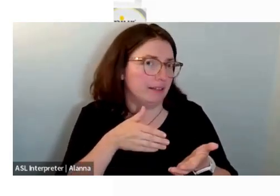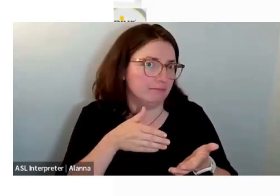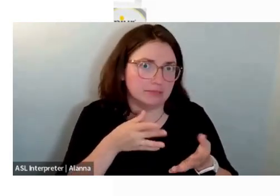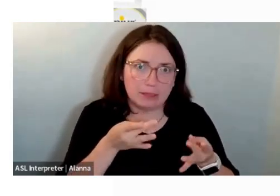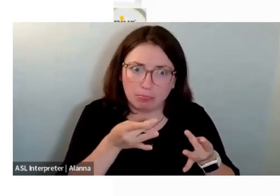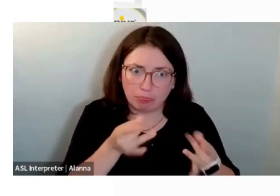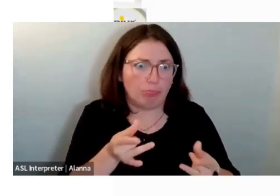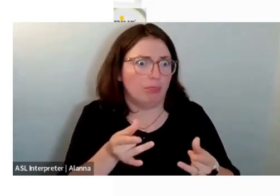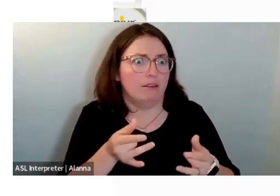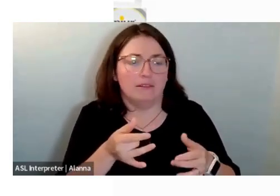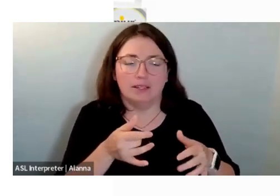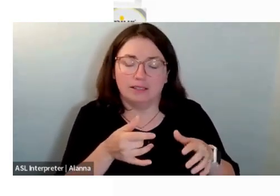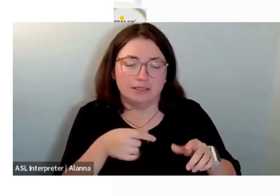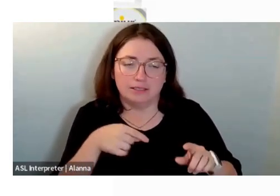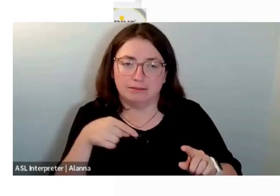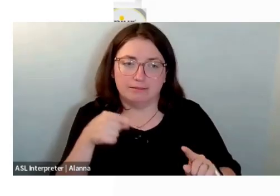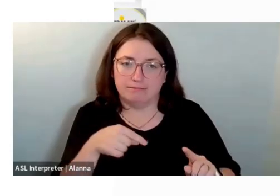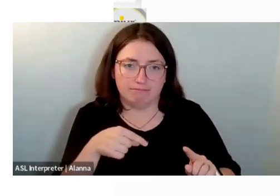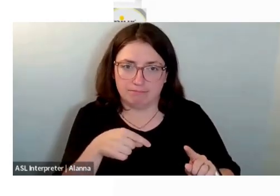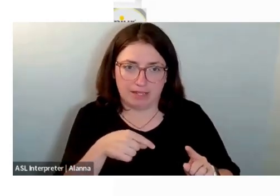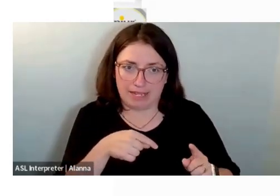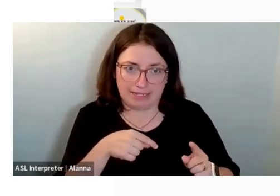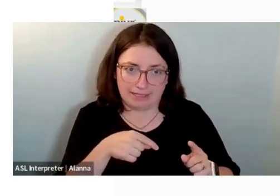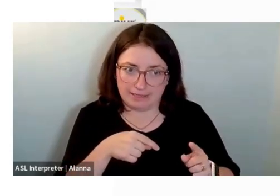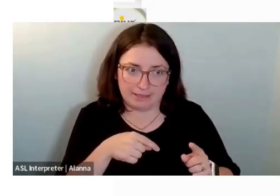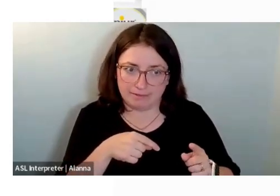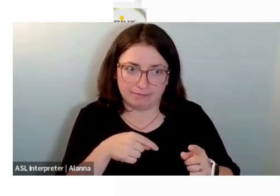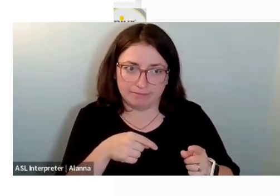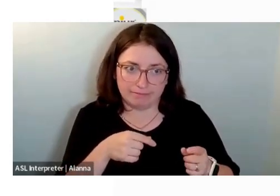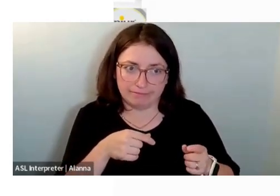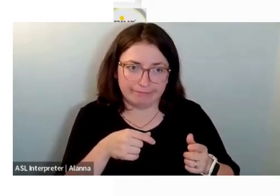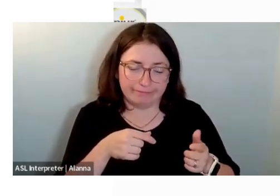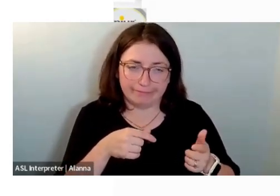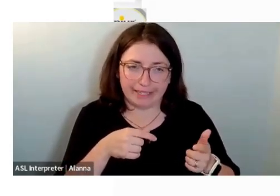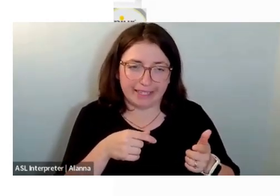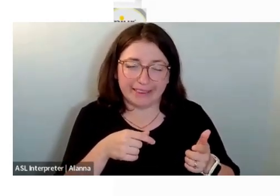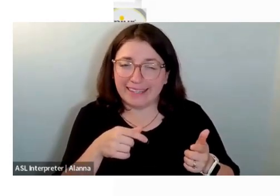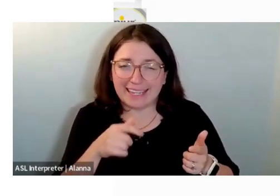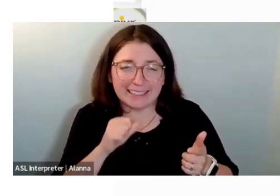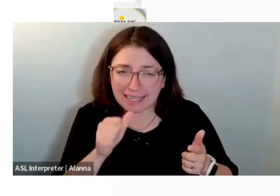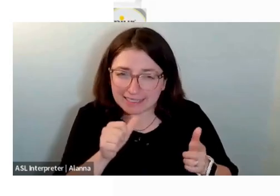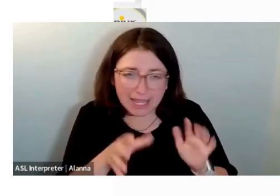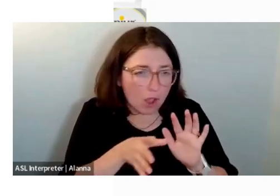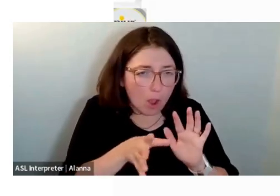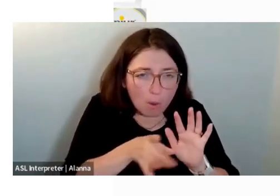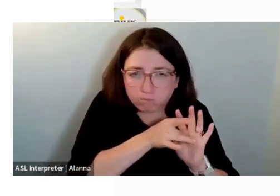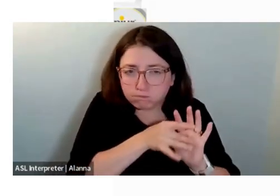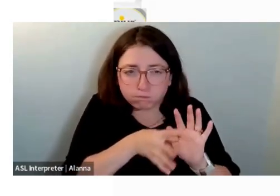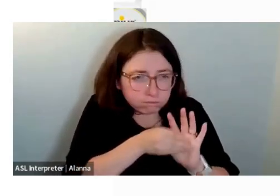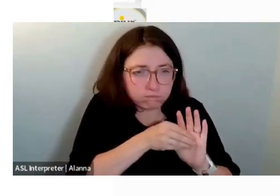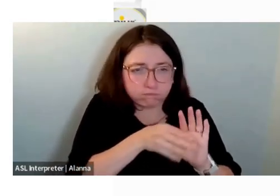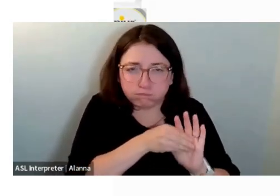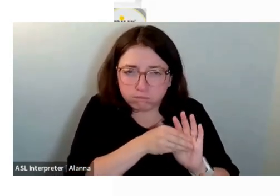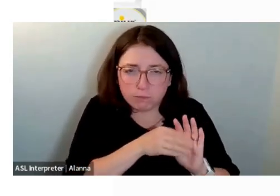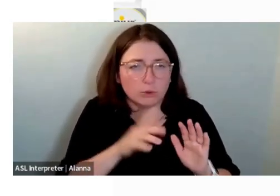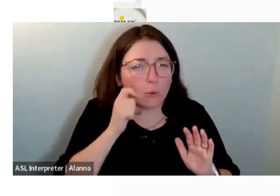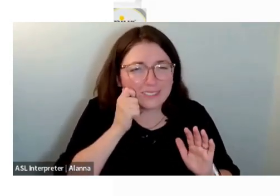absorbed into the skin, and so it sort of creates a less frictiony environment for a longer